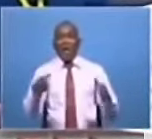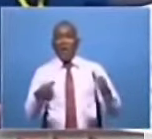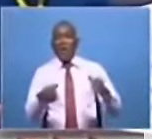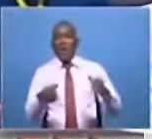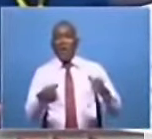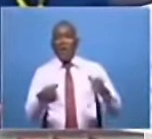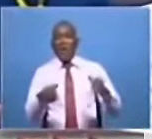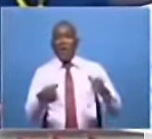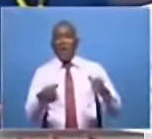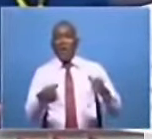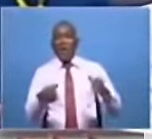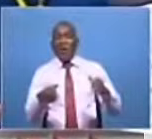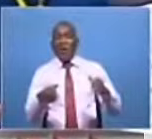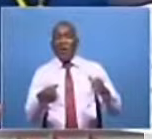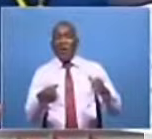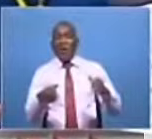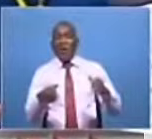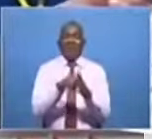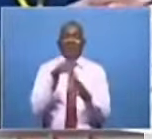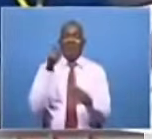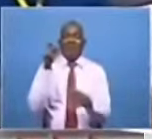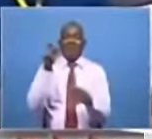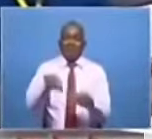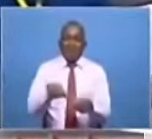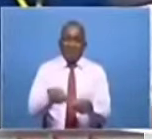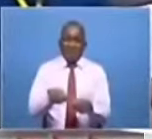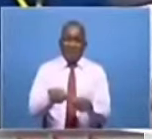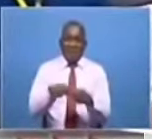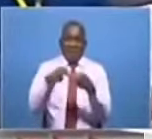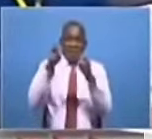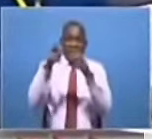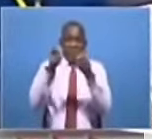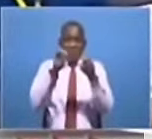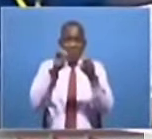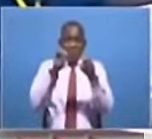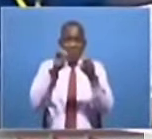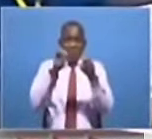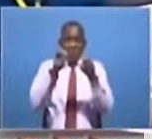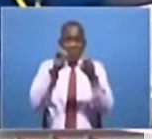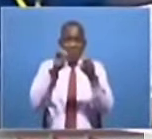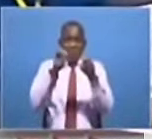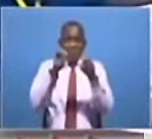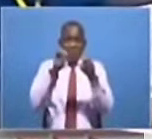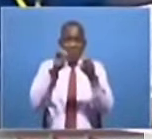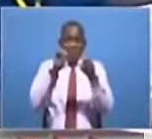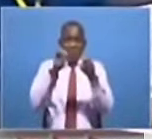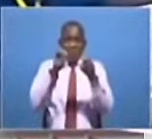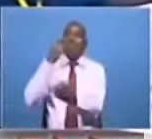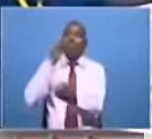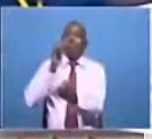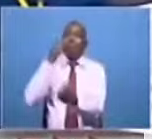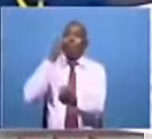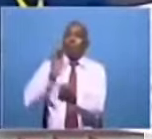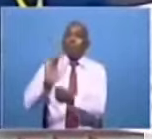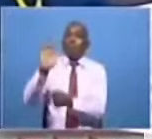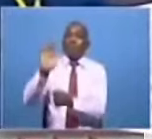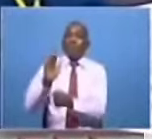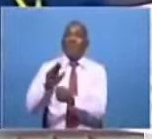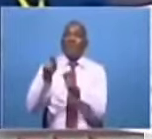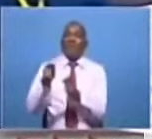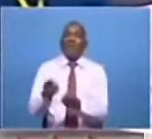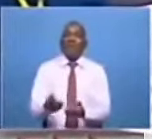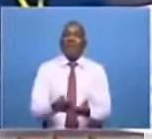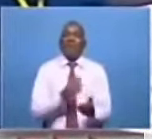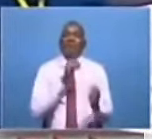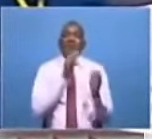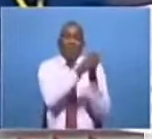is open, for instance, to put the matters that were deposed to in an affidavit in an interlocutory proceeding to the